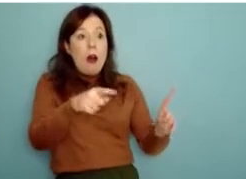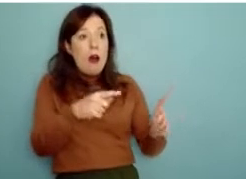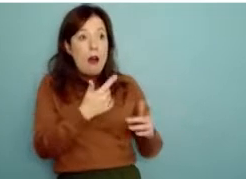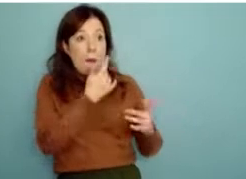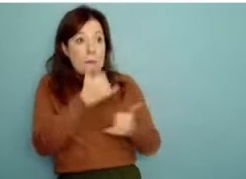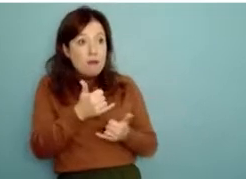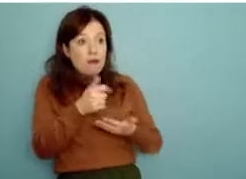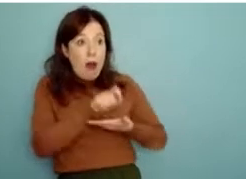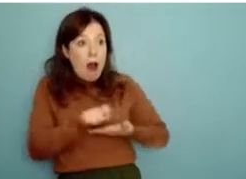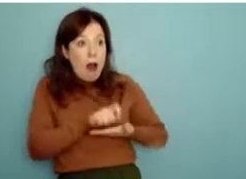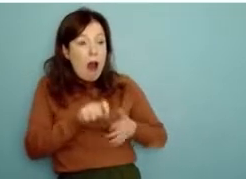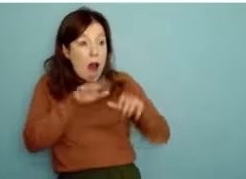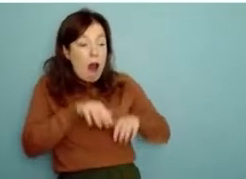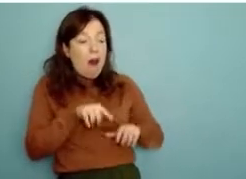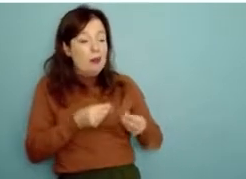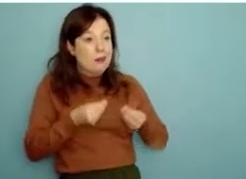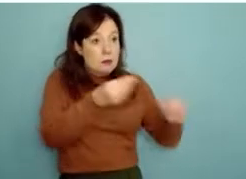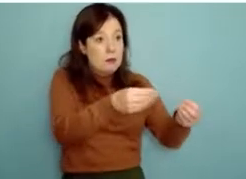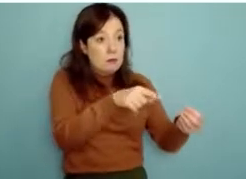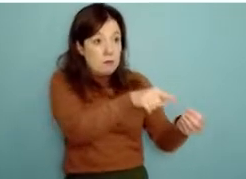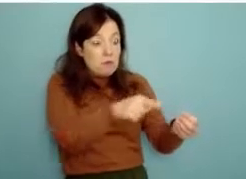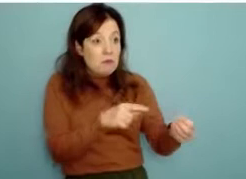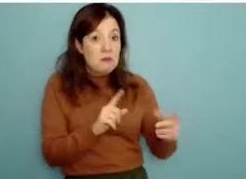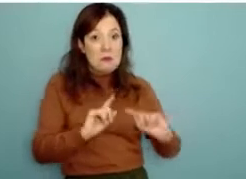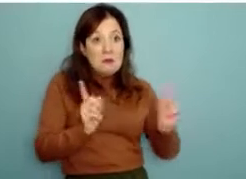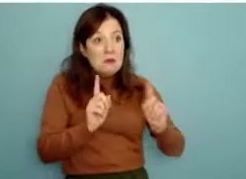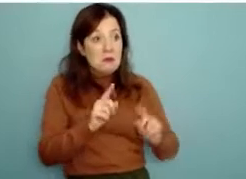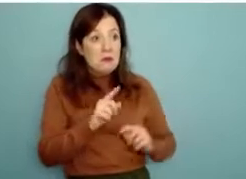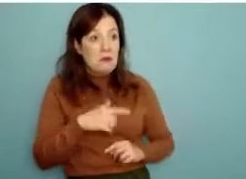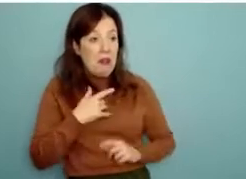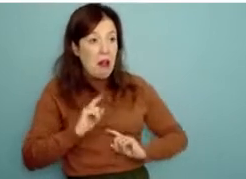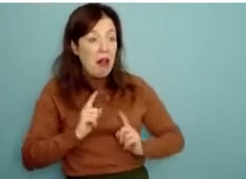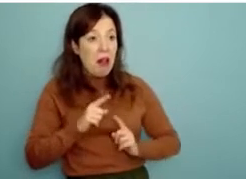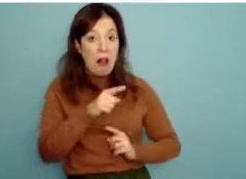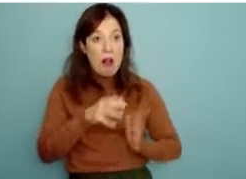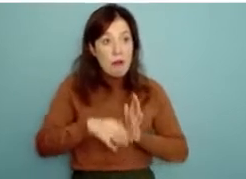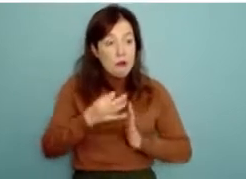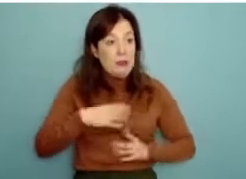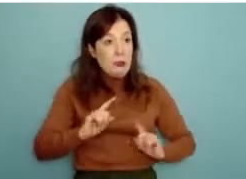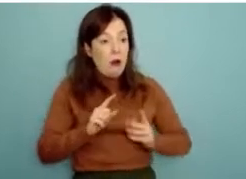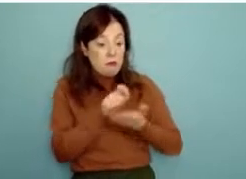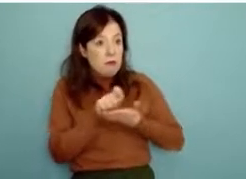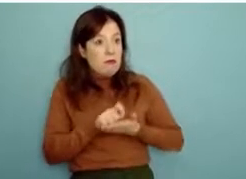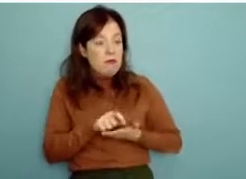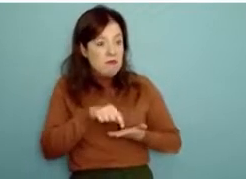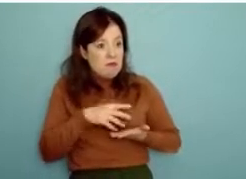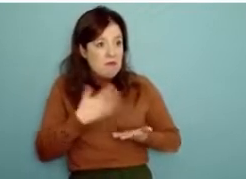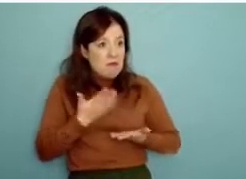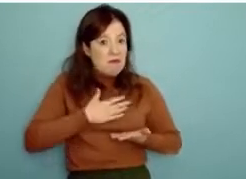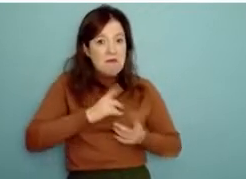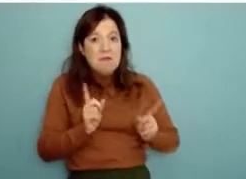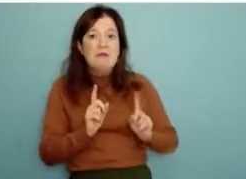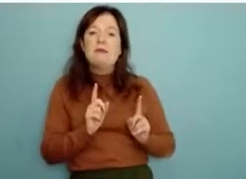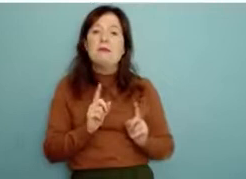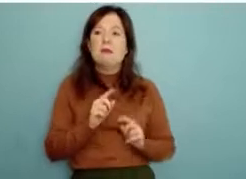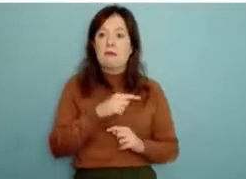it like? Is there anything we could improve? And for those people who aren't finding it helpful, we need to think about